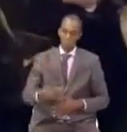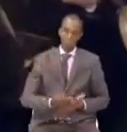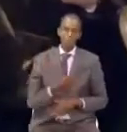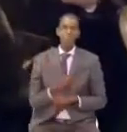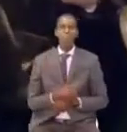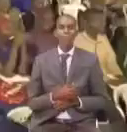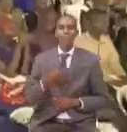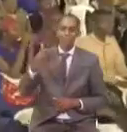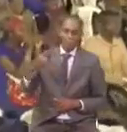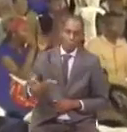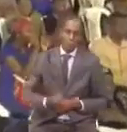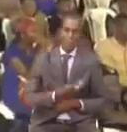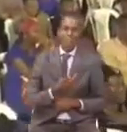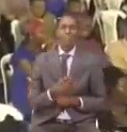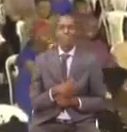Welcome. Welcome.